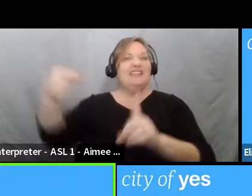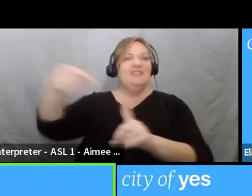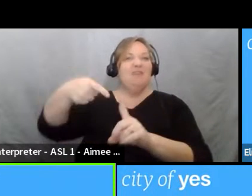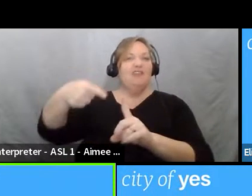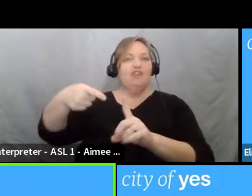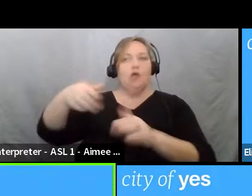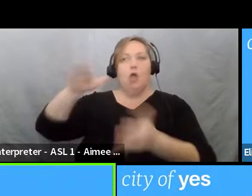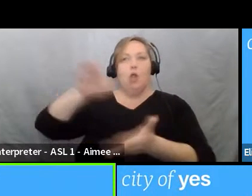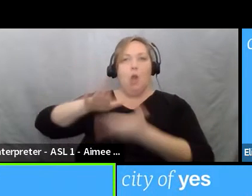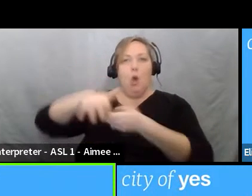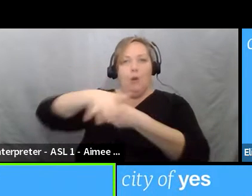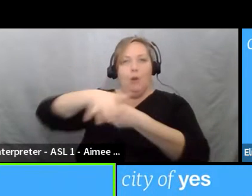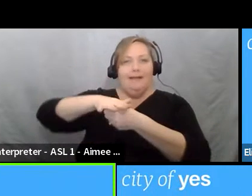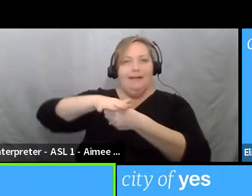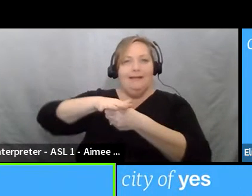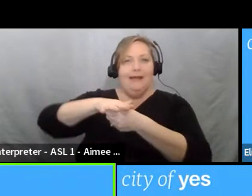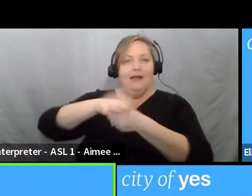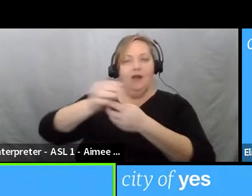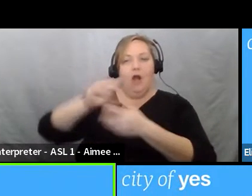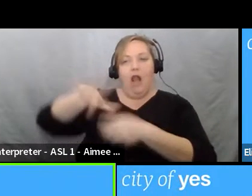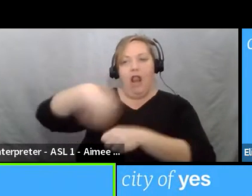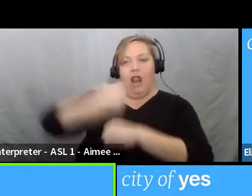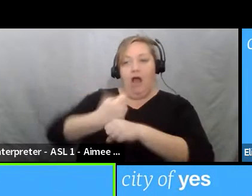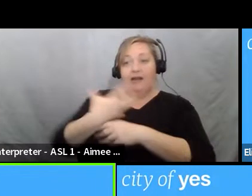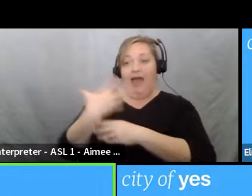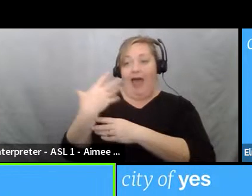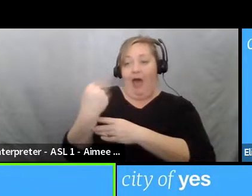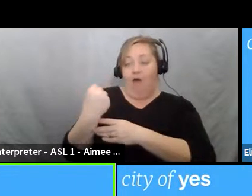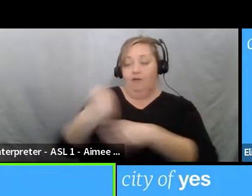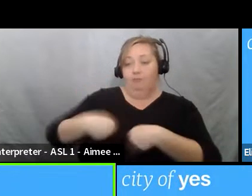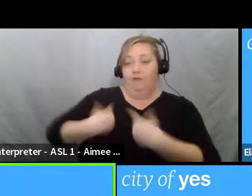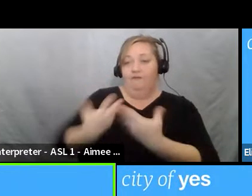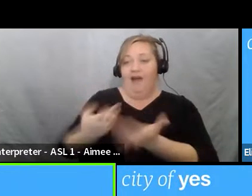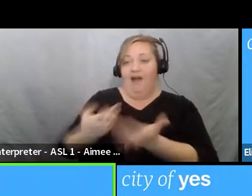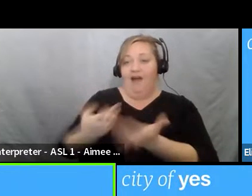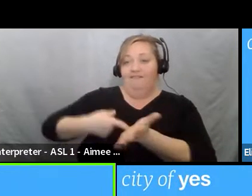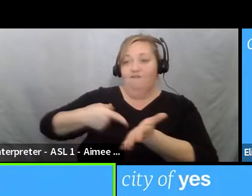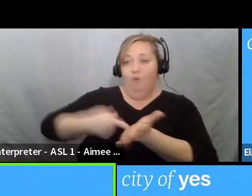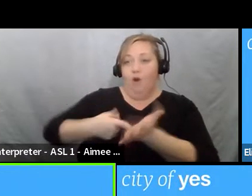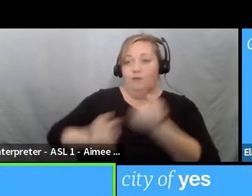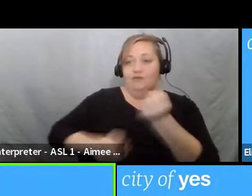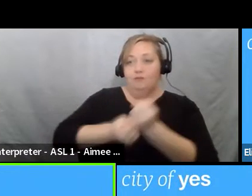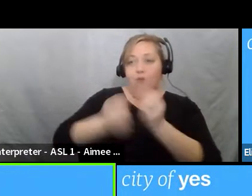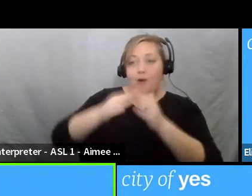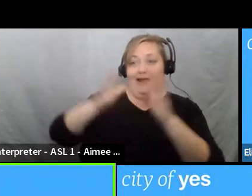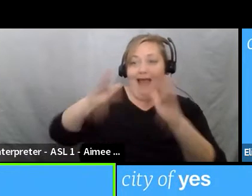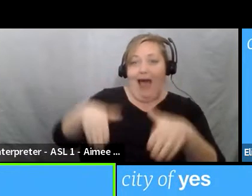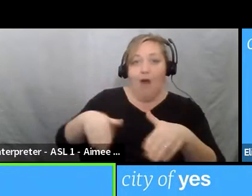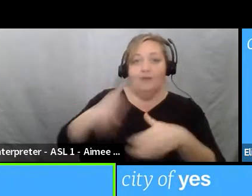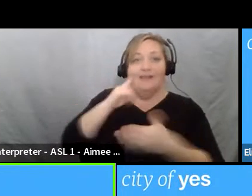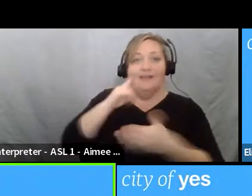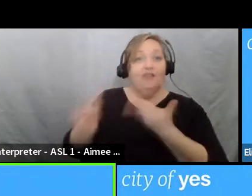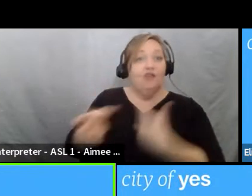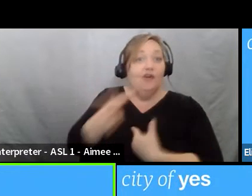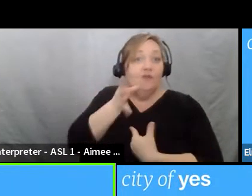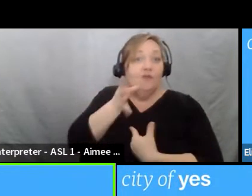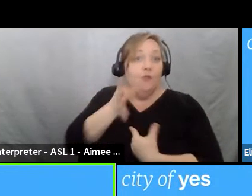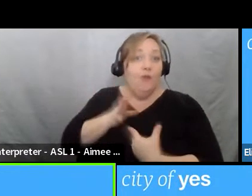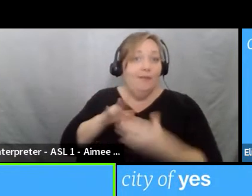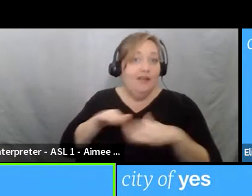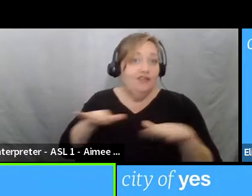density areas, are basically locked out of providing affordable and supportive housing options, including affordable and supportive housing options that might serve women and